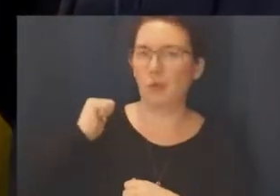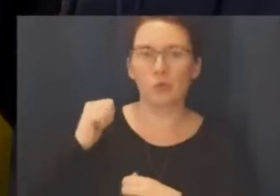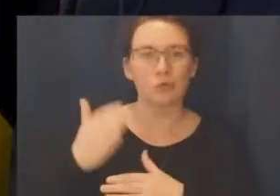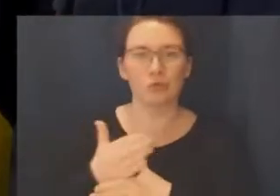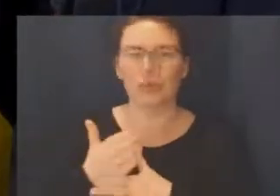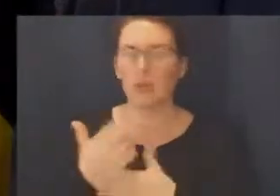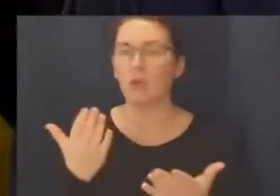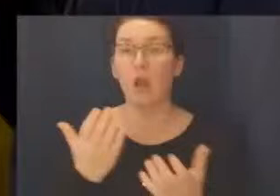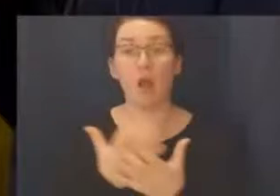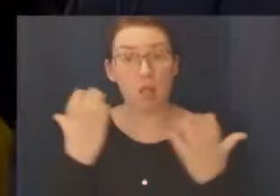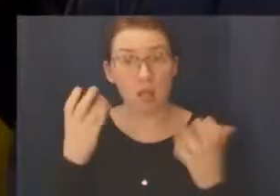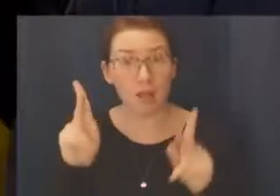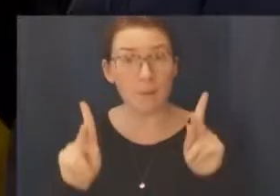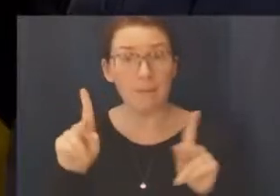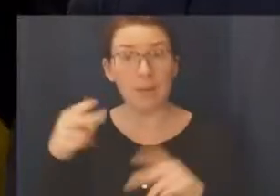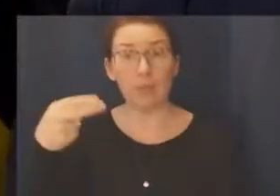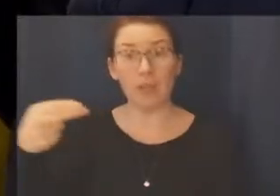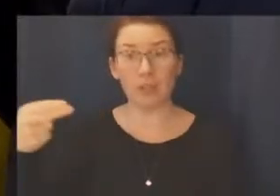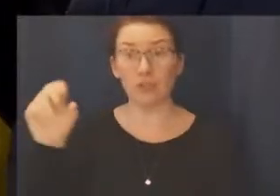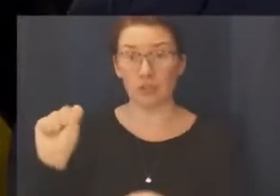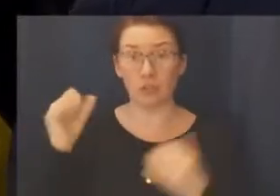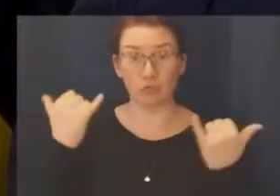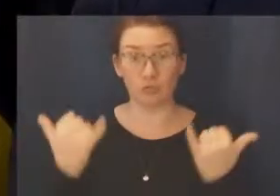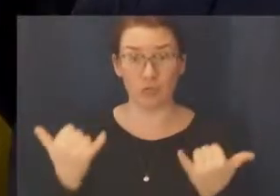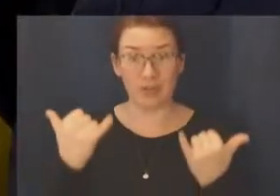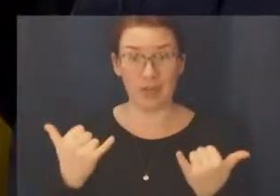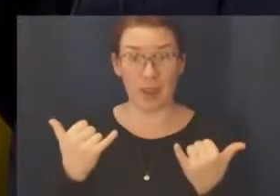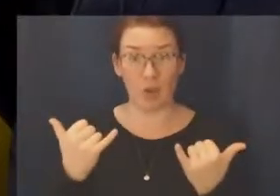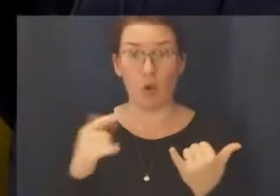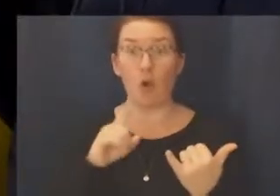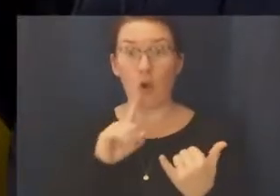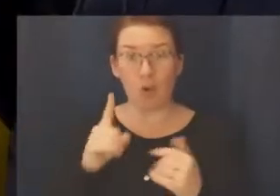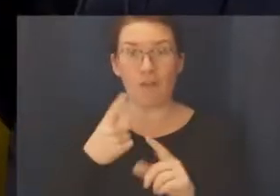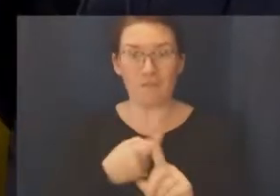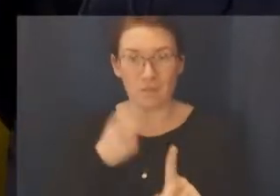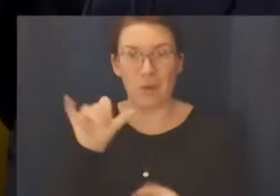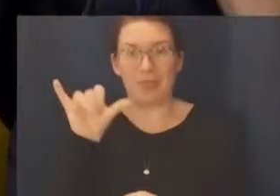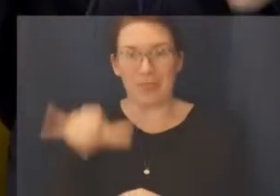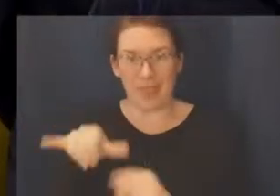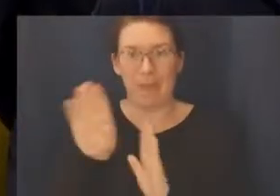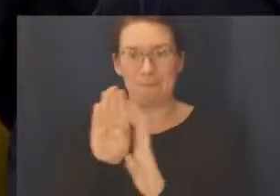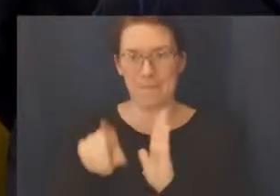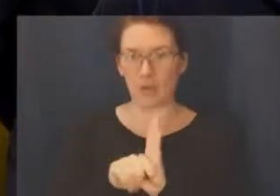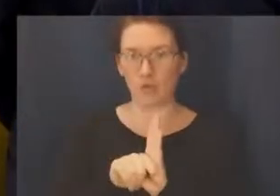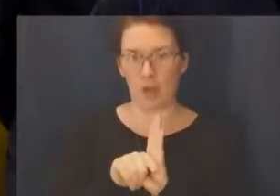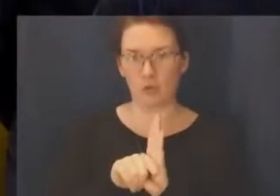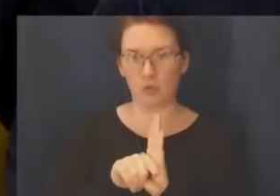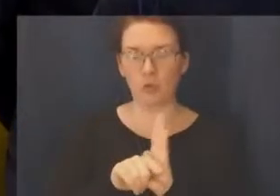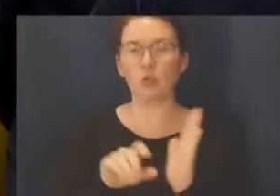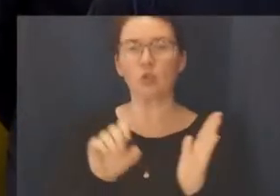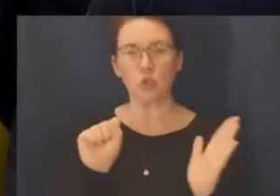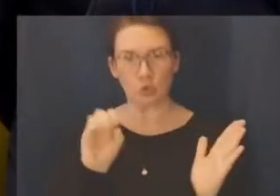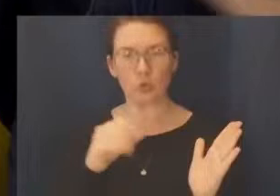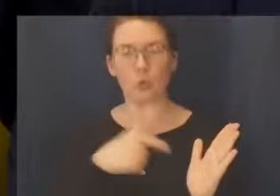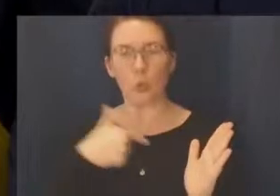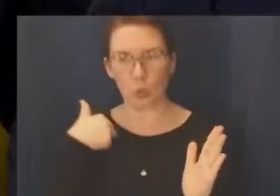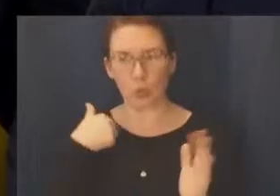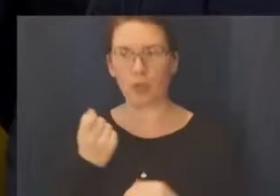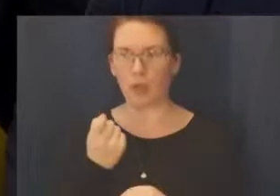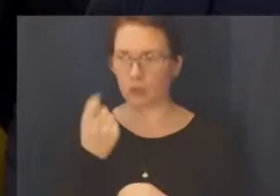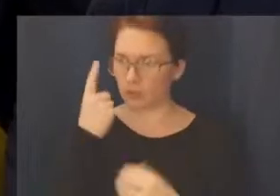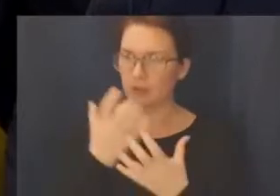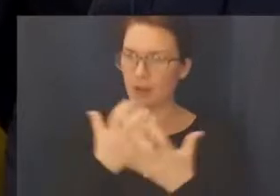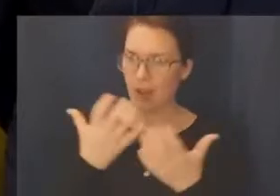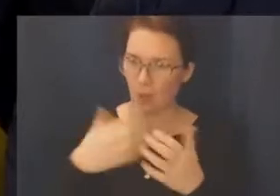right now come from that background. So we all understand how important it is to have, you